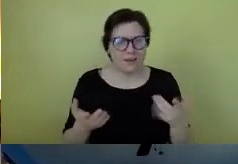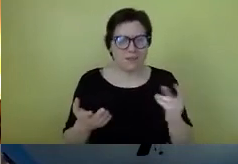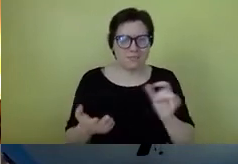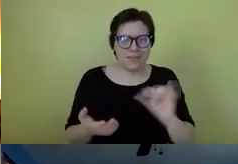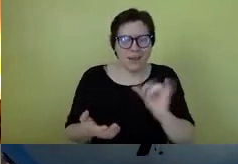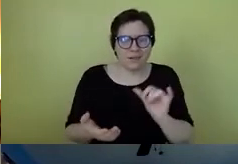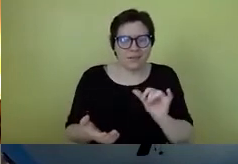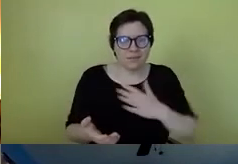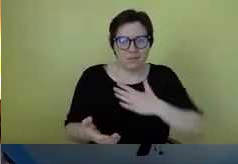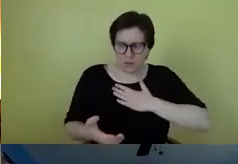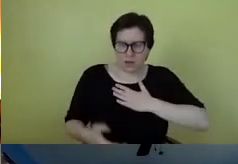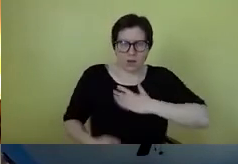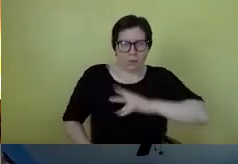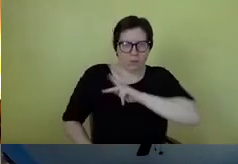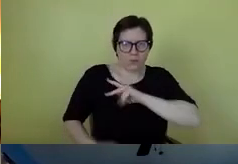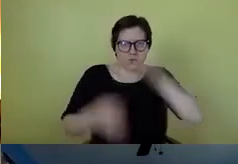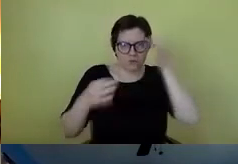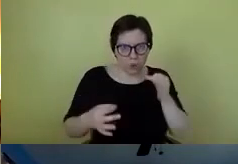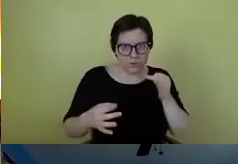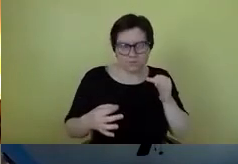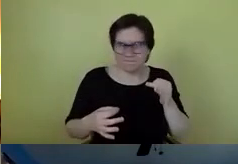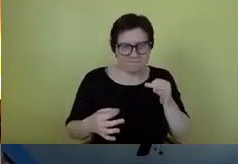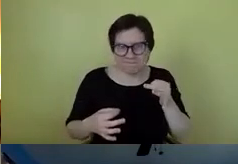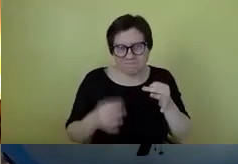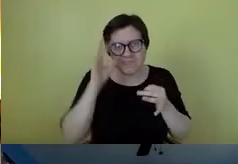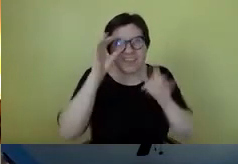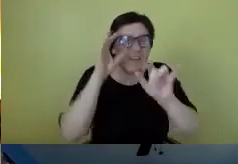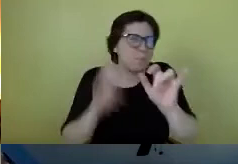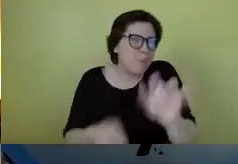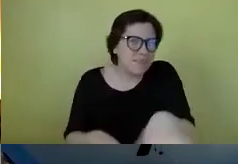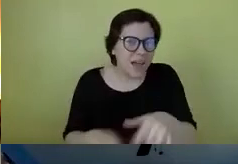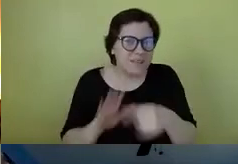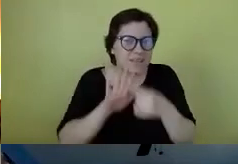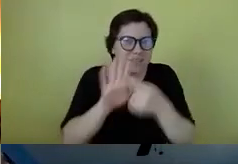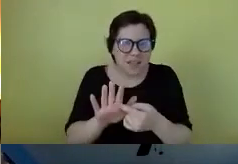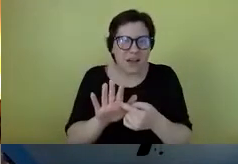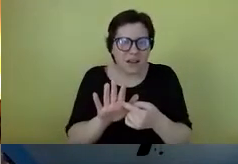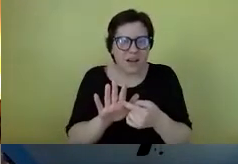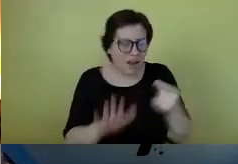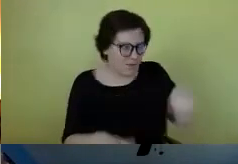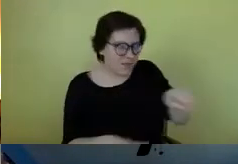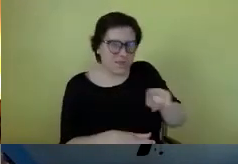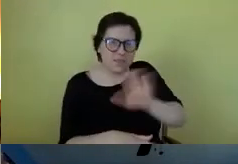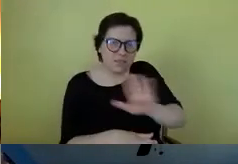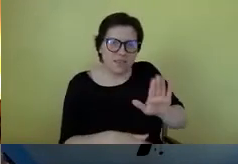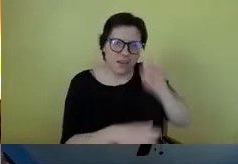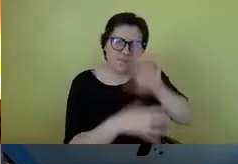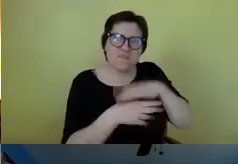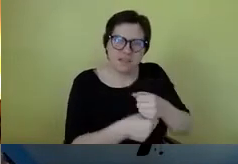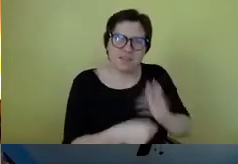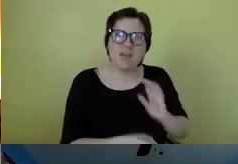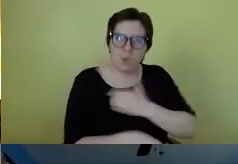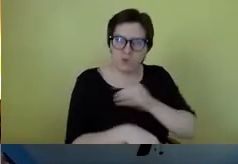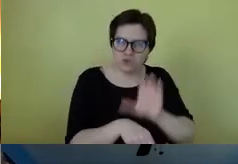personal prohibition. That's a sign of the faith of our church. I would